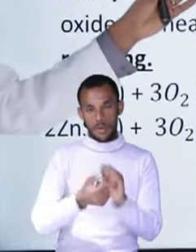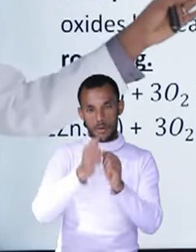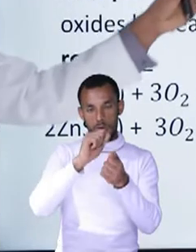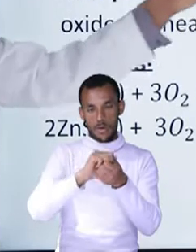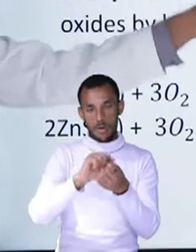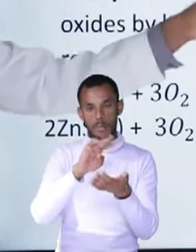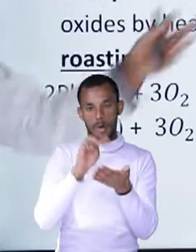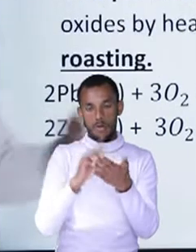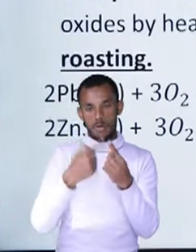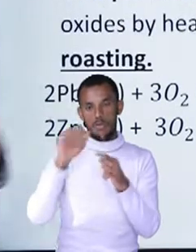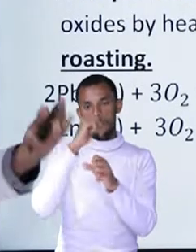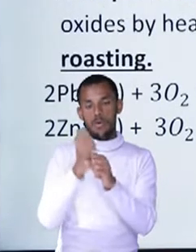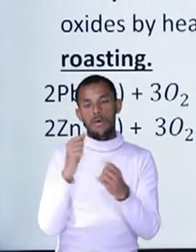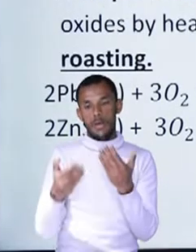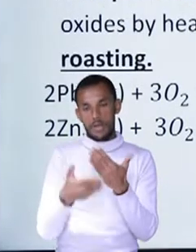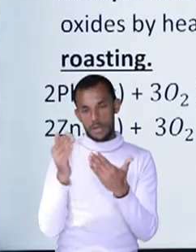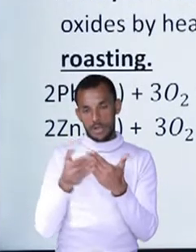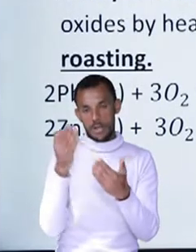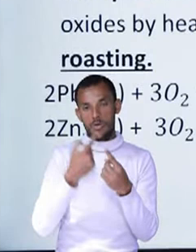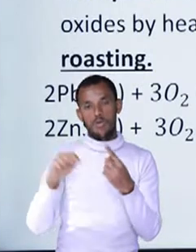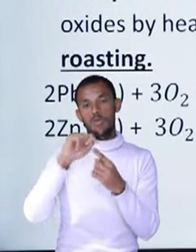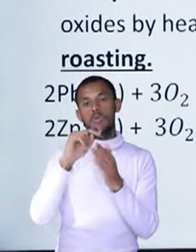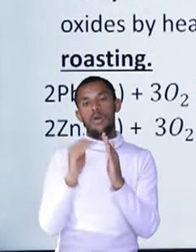Converts a mineral to form that is easy to reduce.